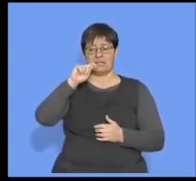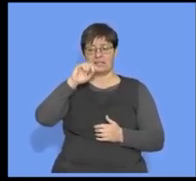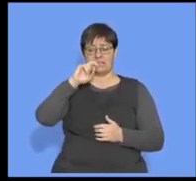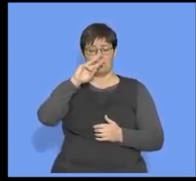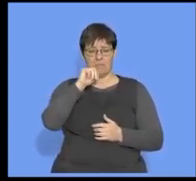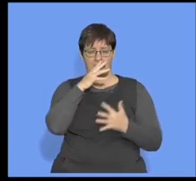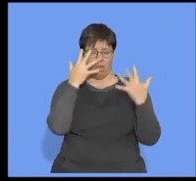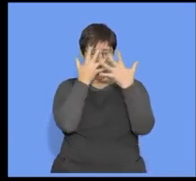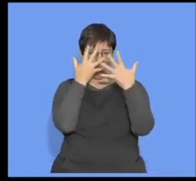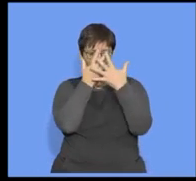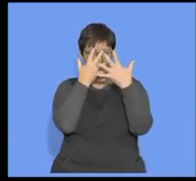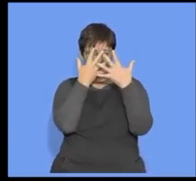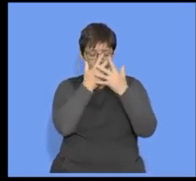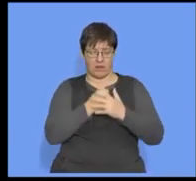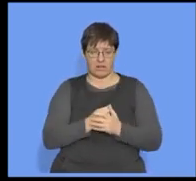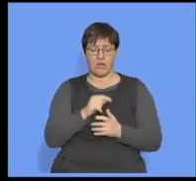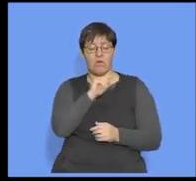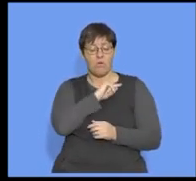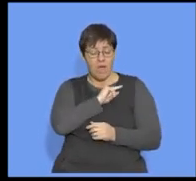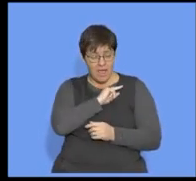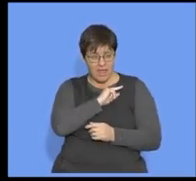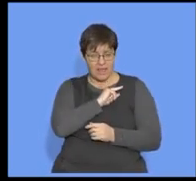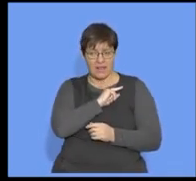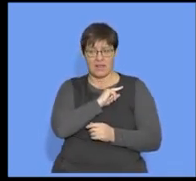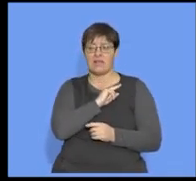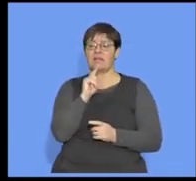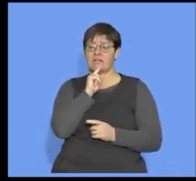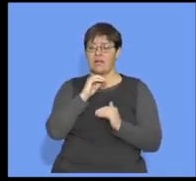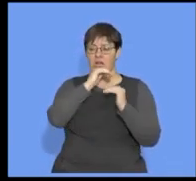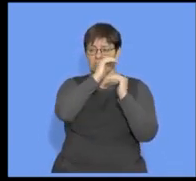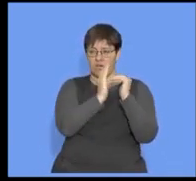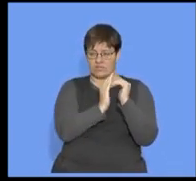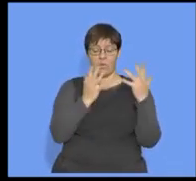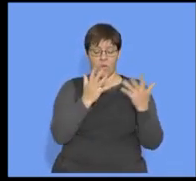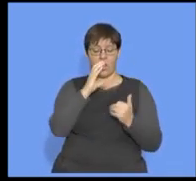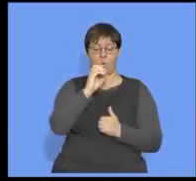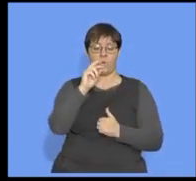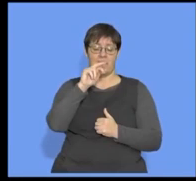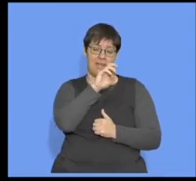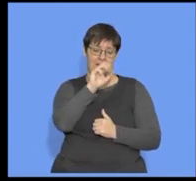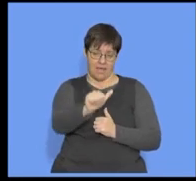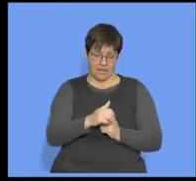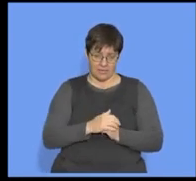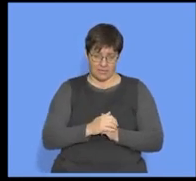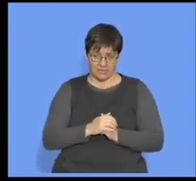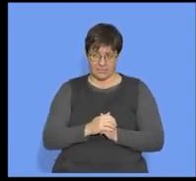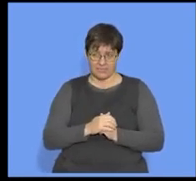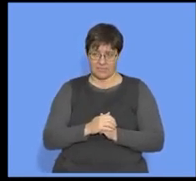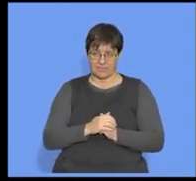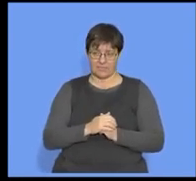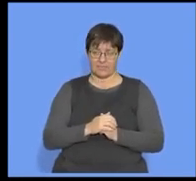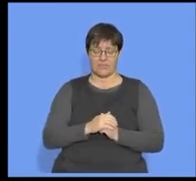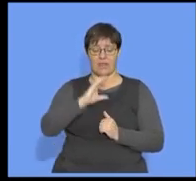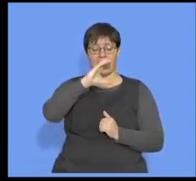Astigmatism is a blurry vision that results from curves in the